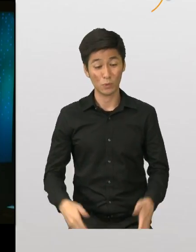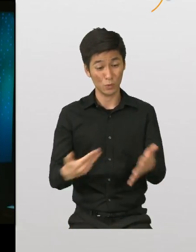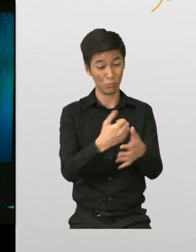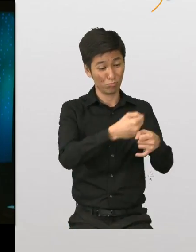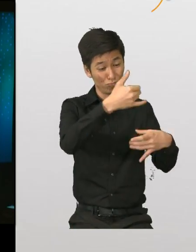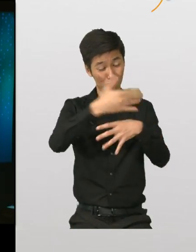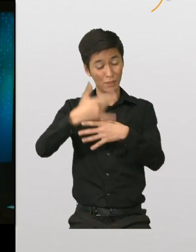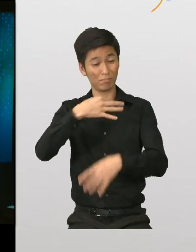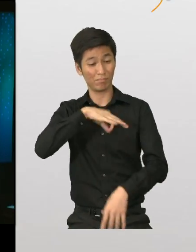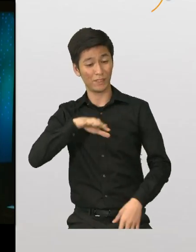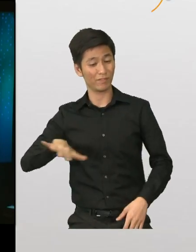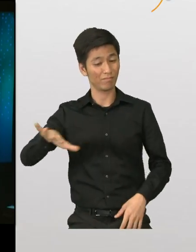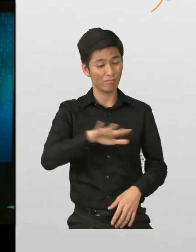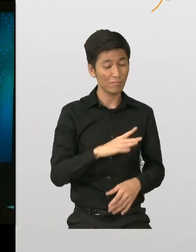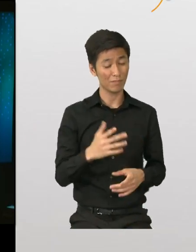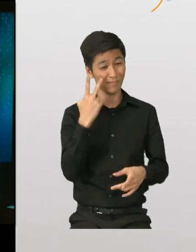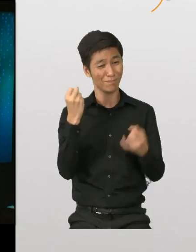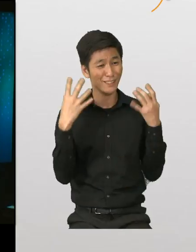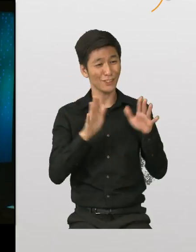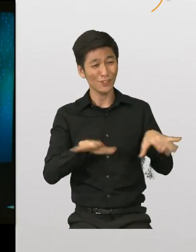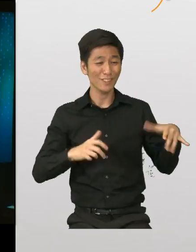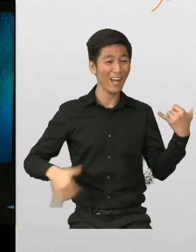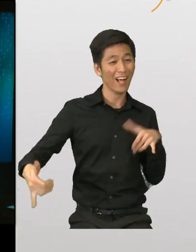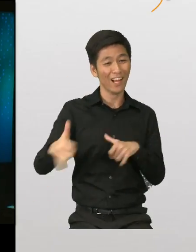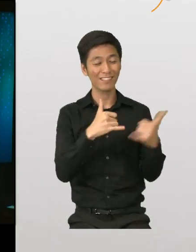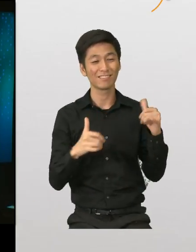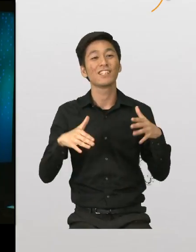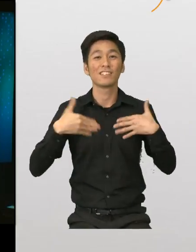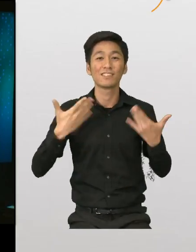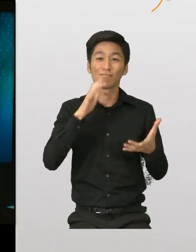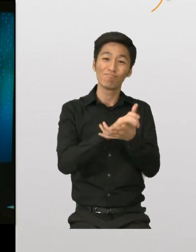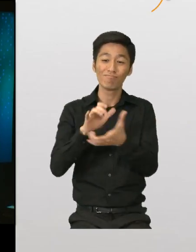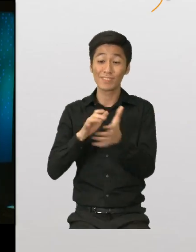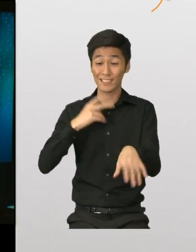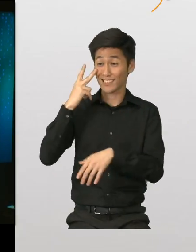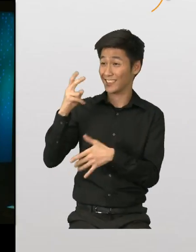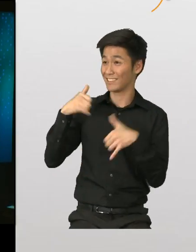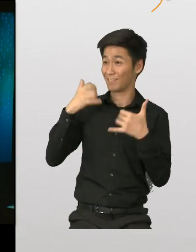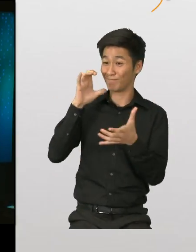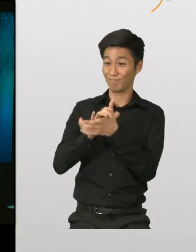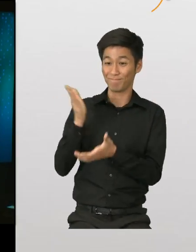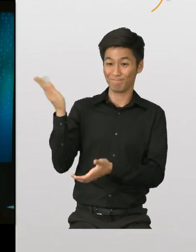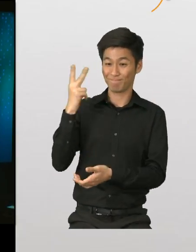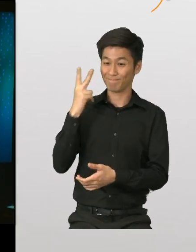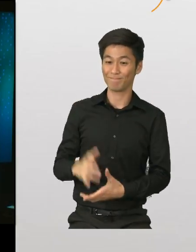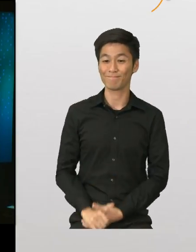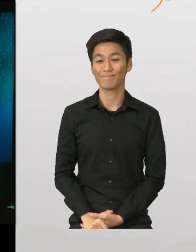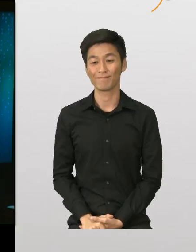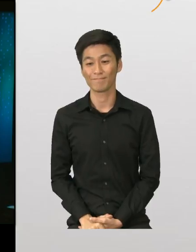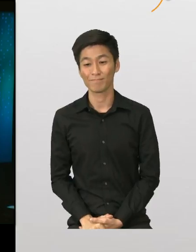is livelier, more children are running around, more young couples, like this one whom I visited. It's cheered up the